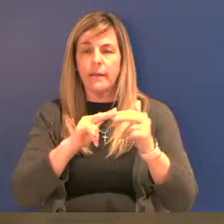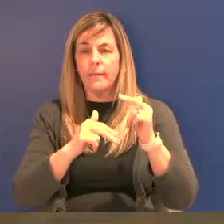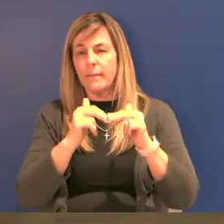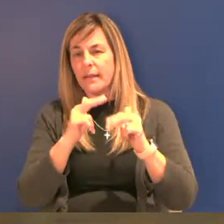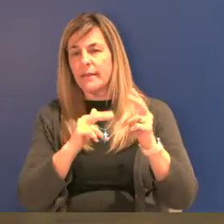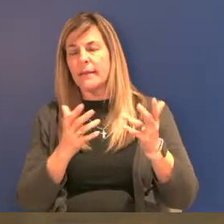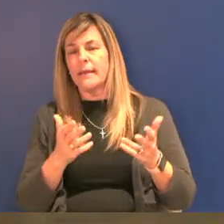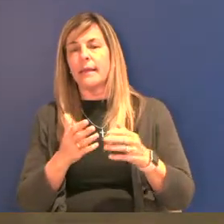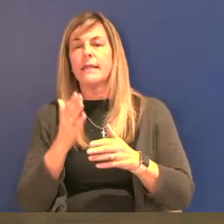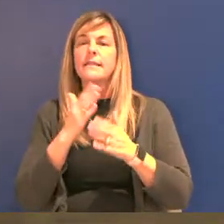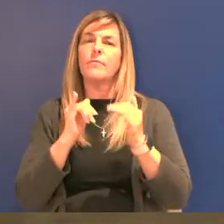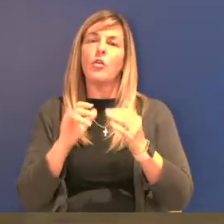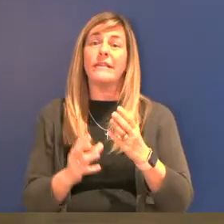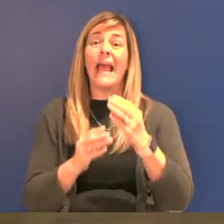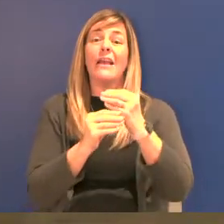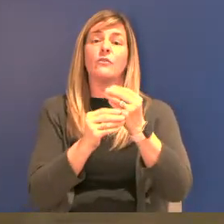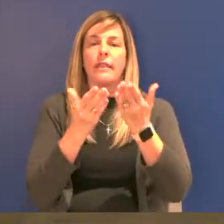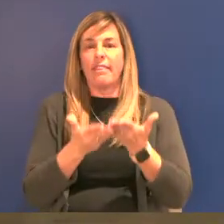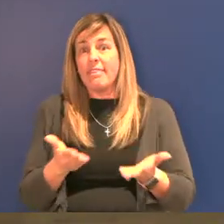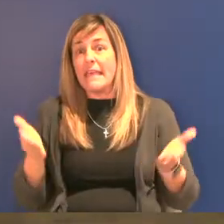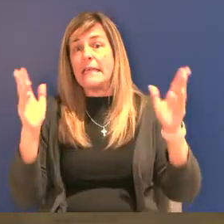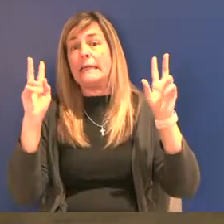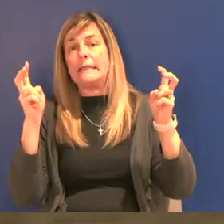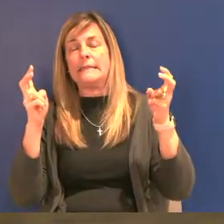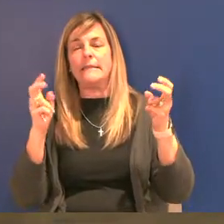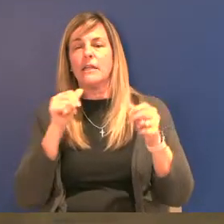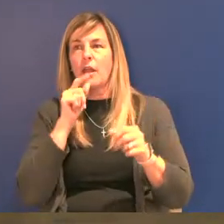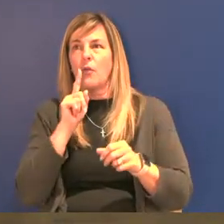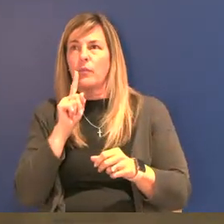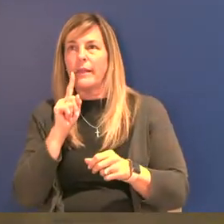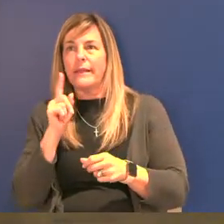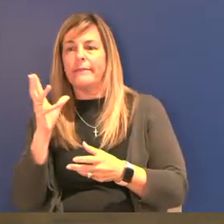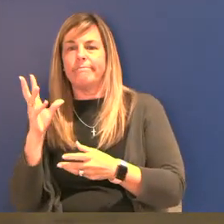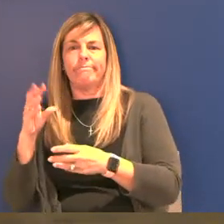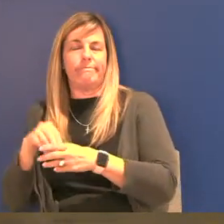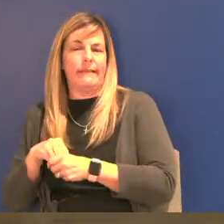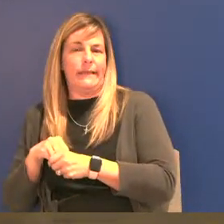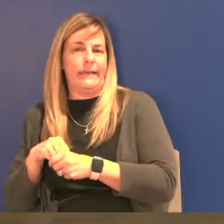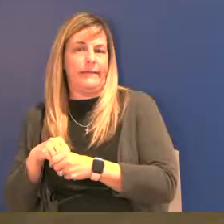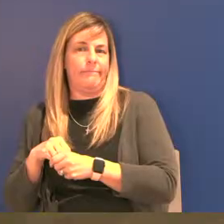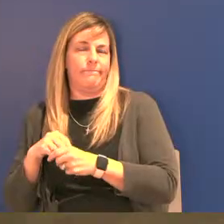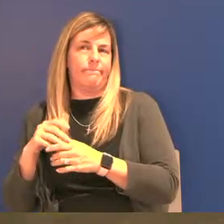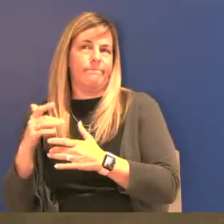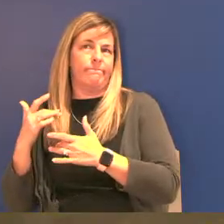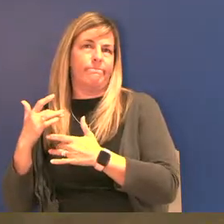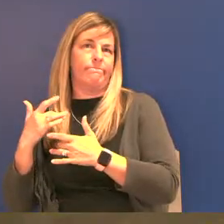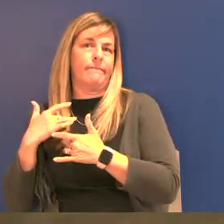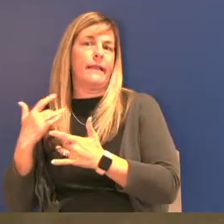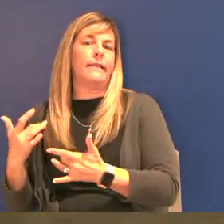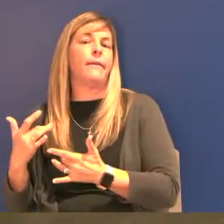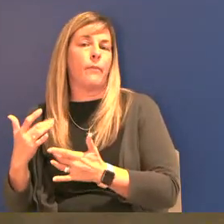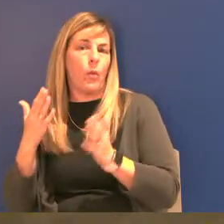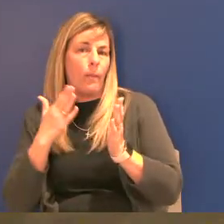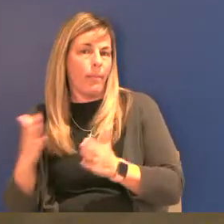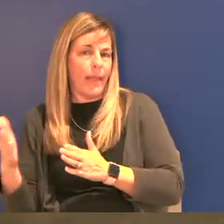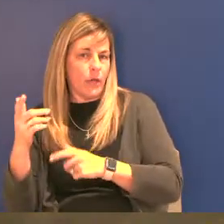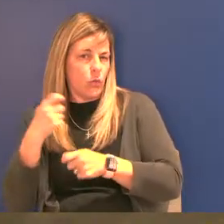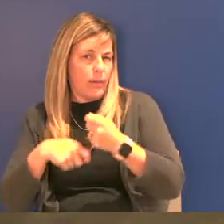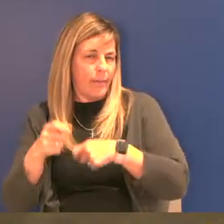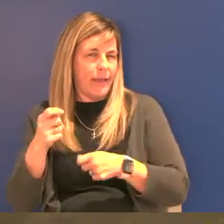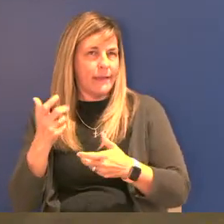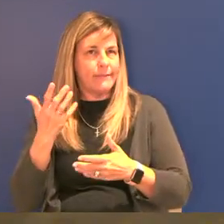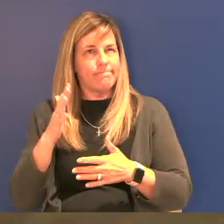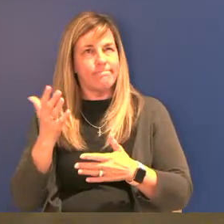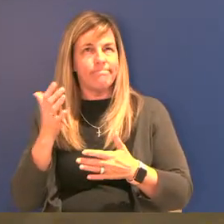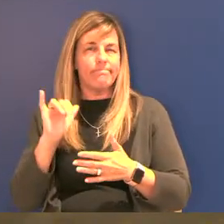those extra things that are not necessarily in a classic plan to replace, kind of